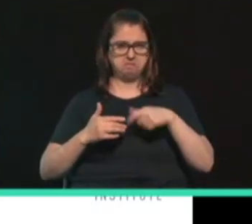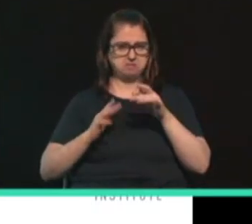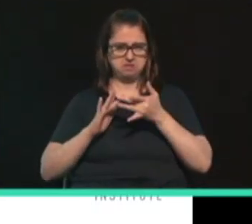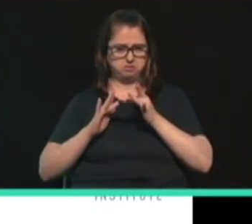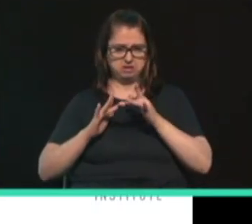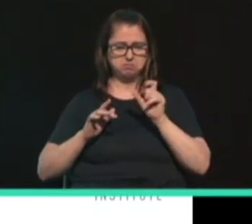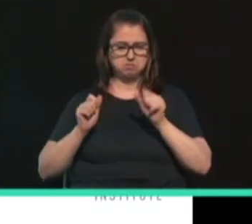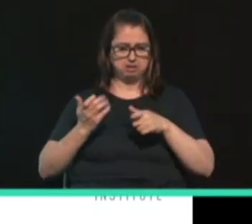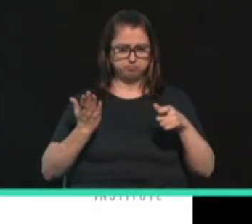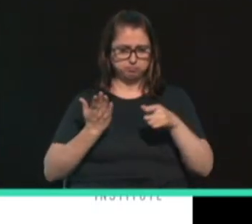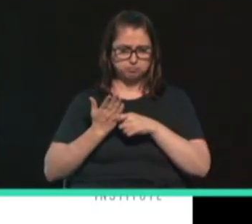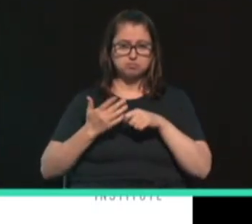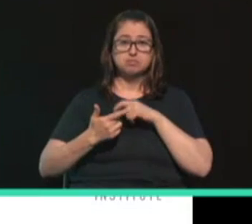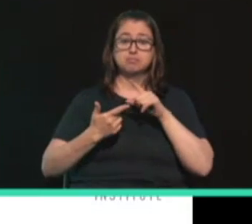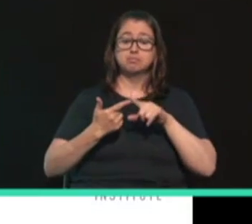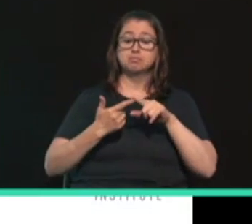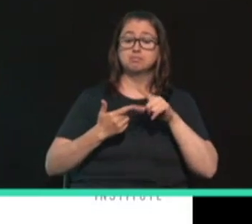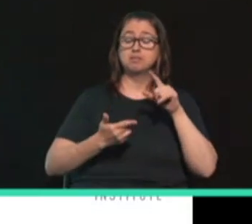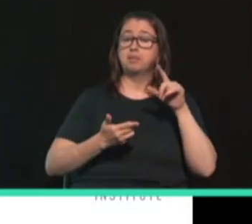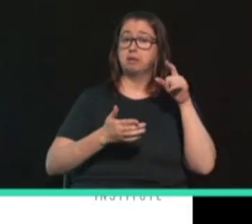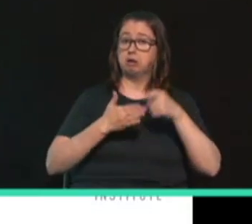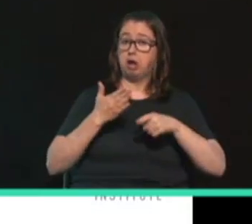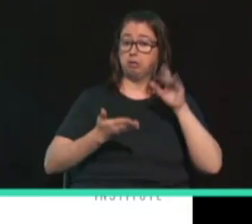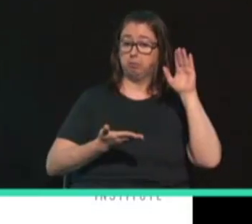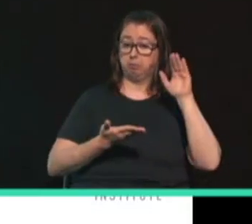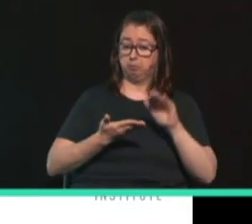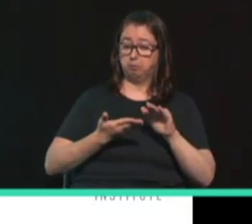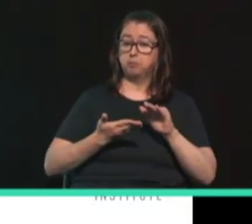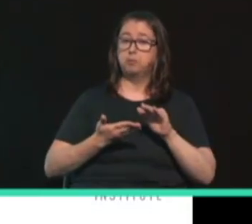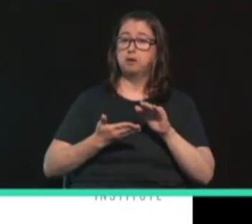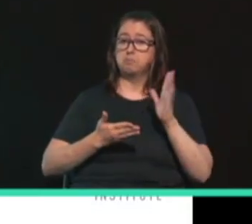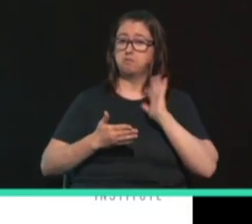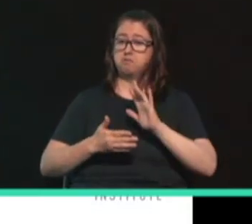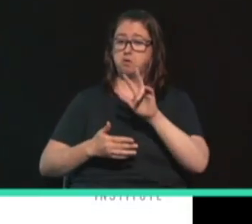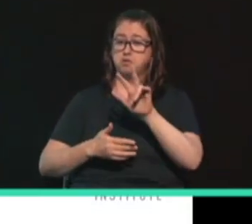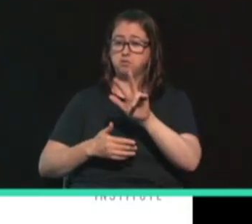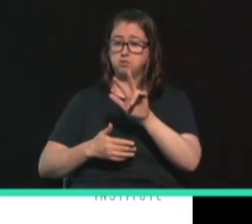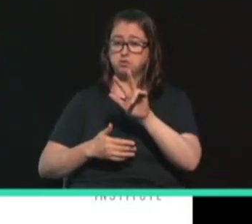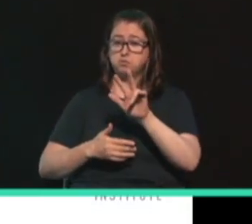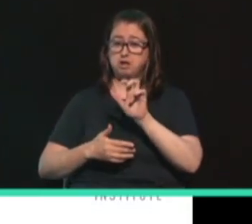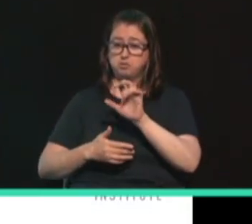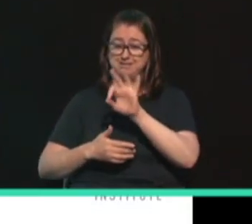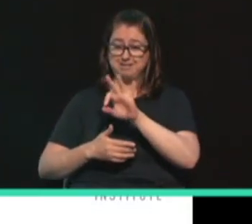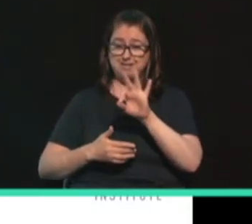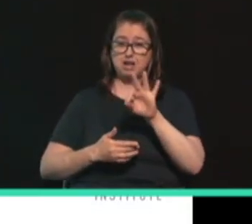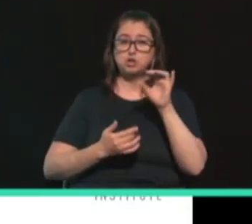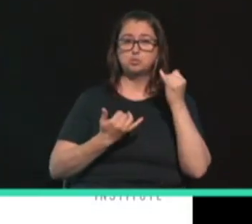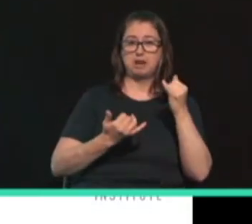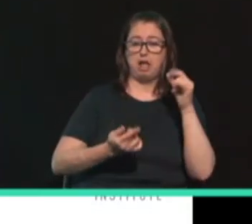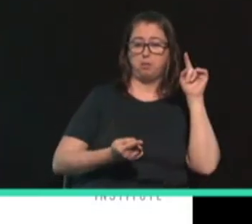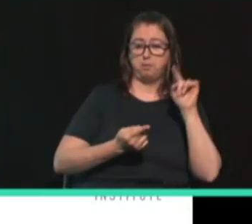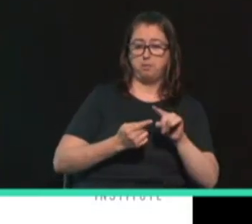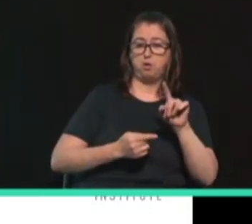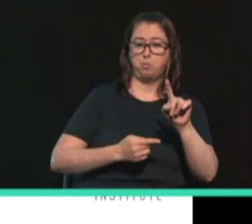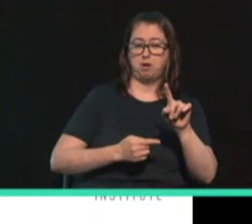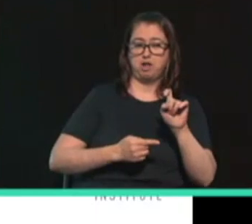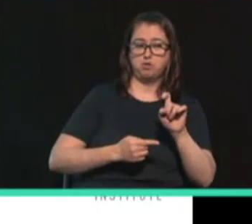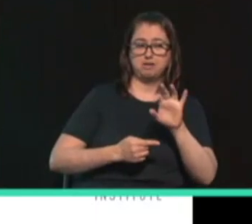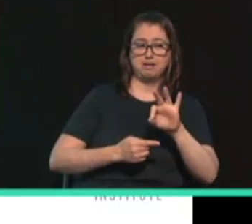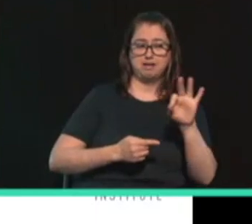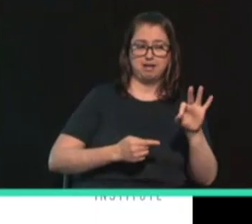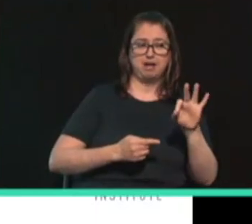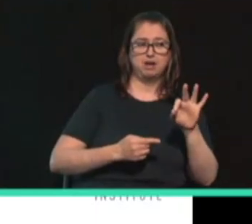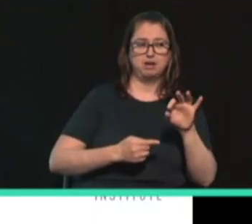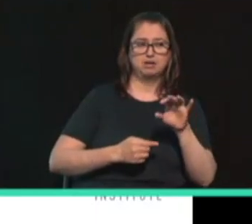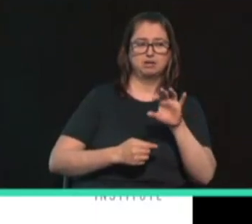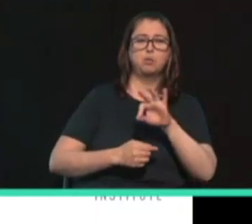cost from what was previously $3.99 to now $99 for people to participate. And we